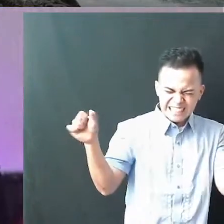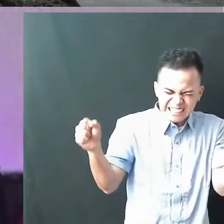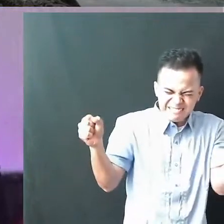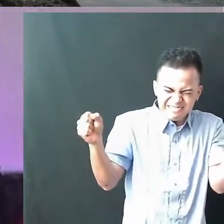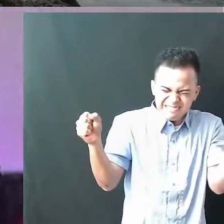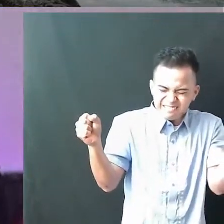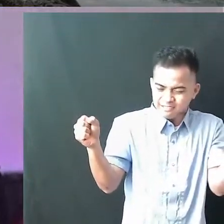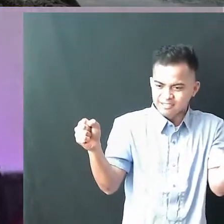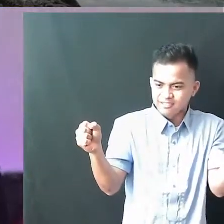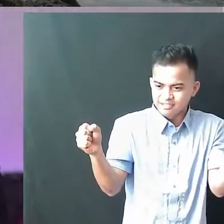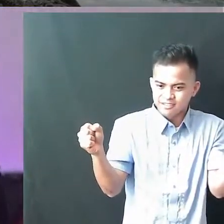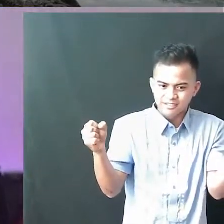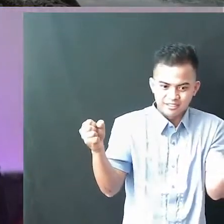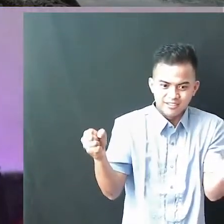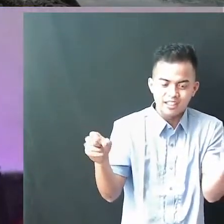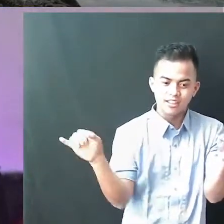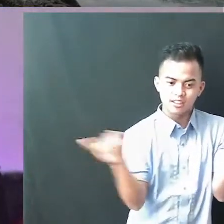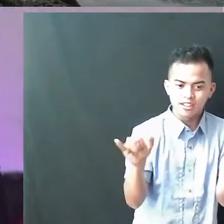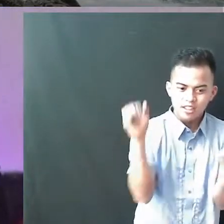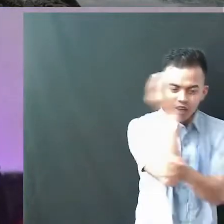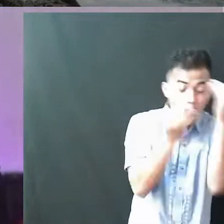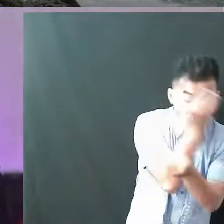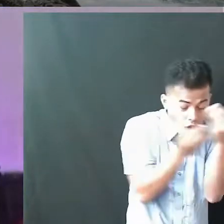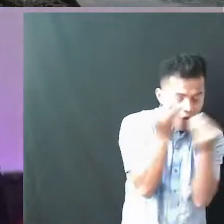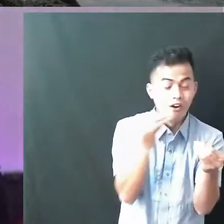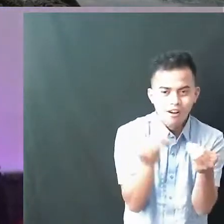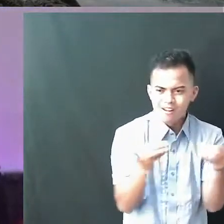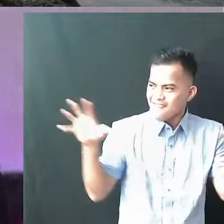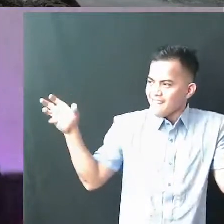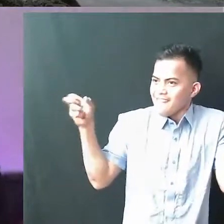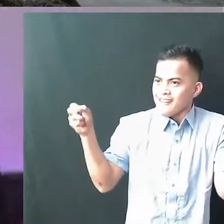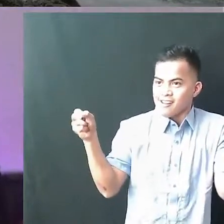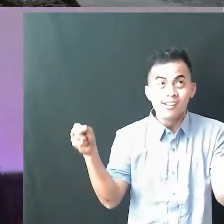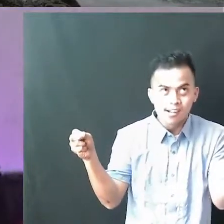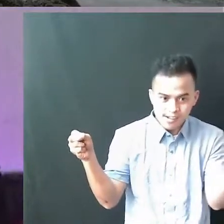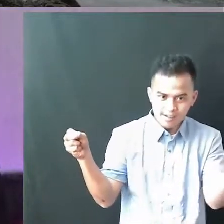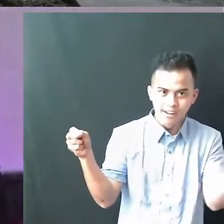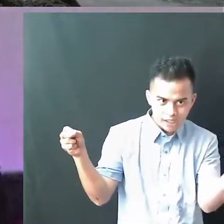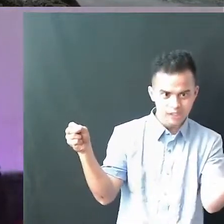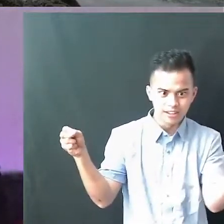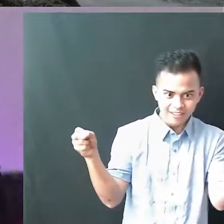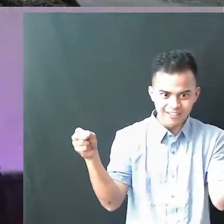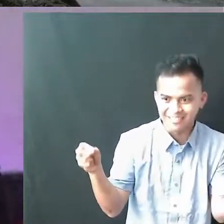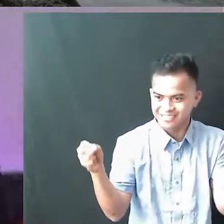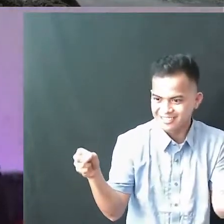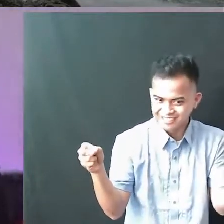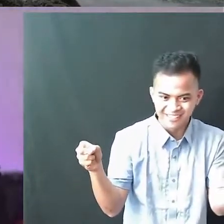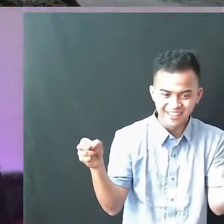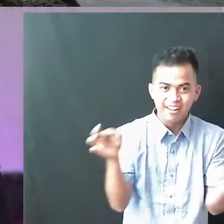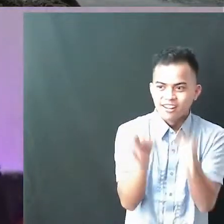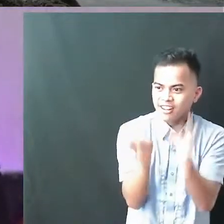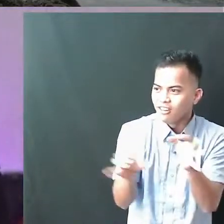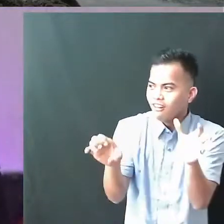merry-go-round that makes you dizzy. If you don't hold fast to the handle grips, you may fall